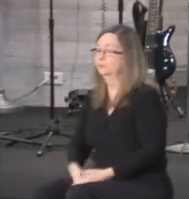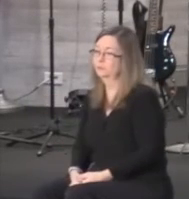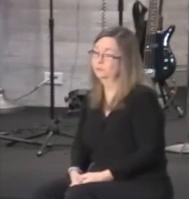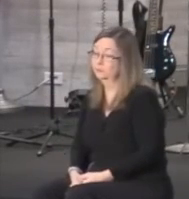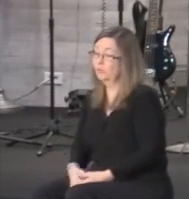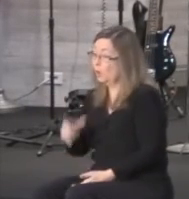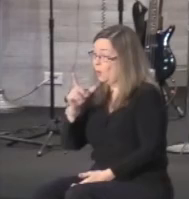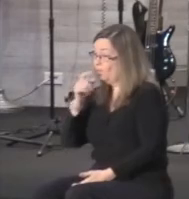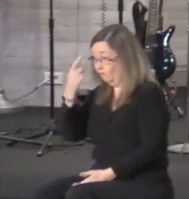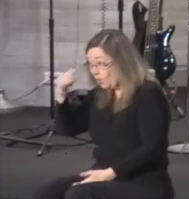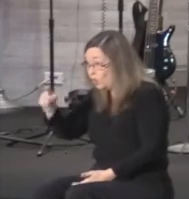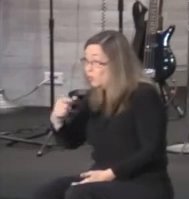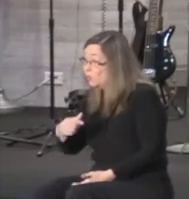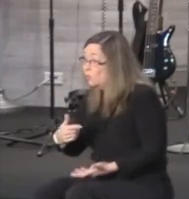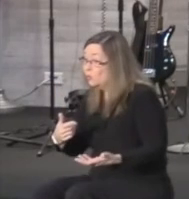For whose sake?